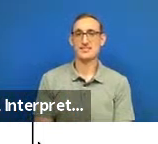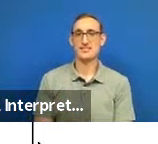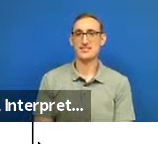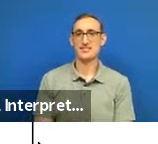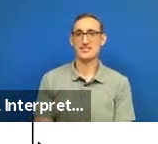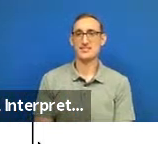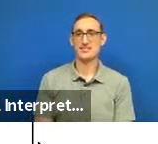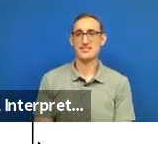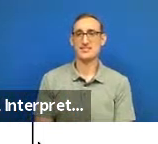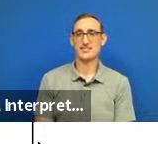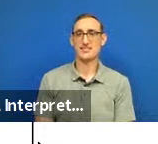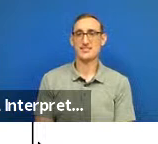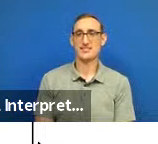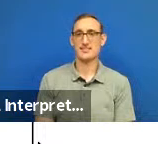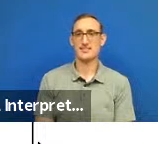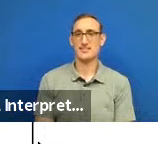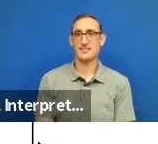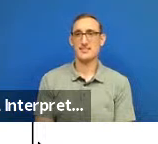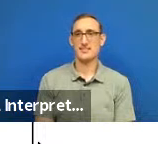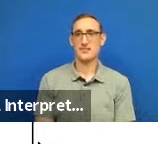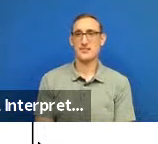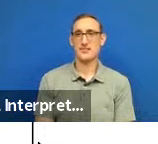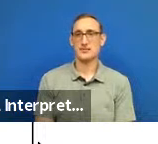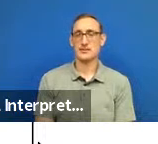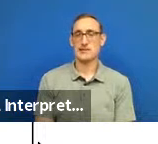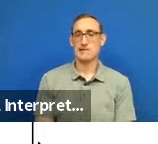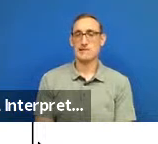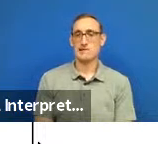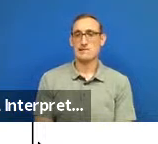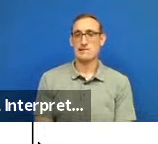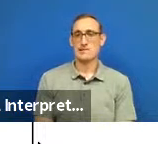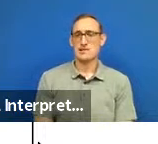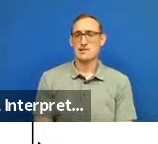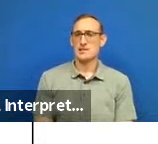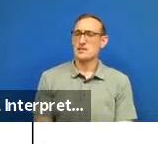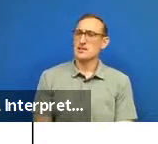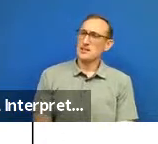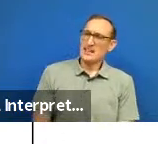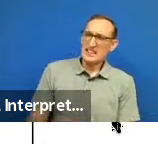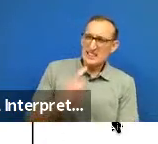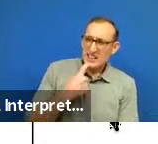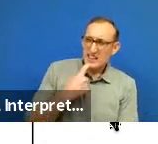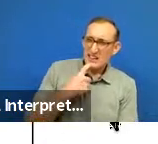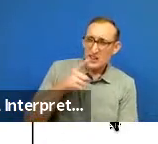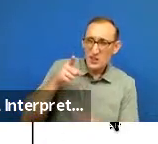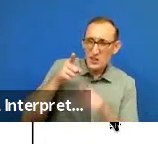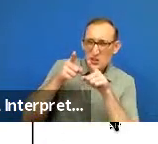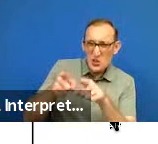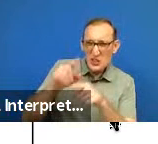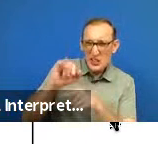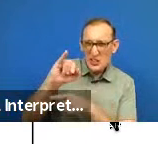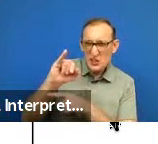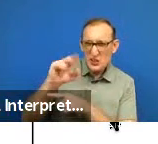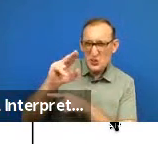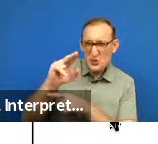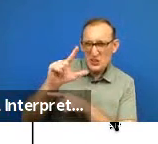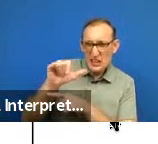Now, I'm not sure I understand the one meeting in July if needed. What would constitute a